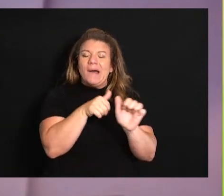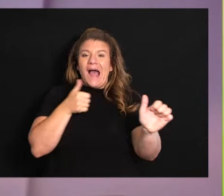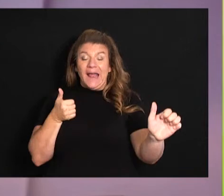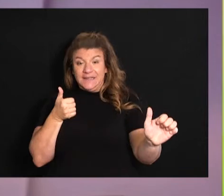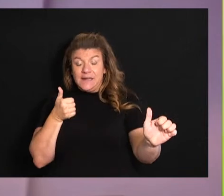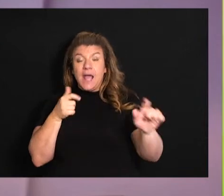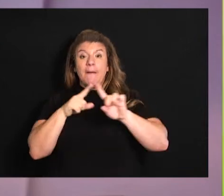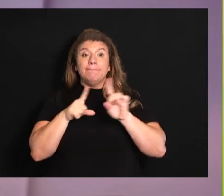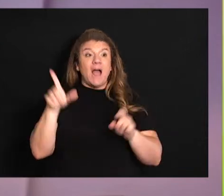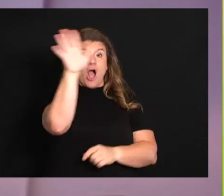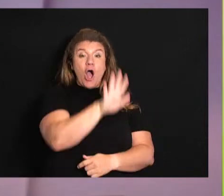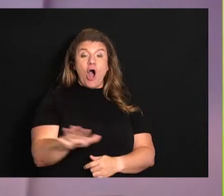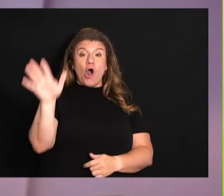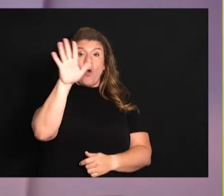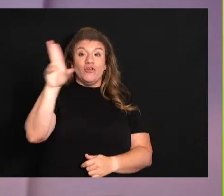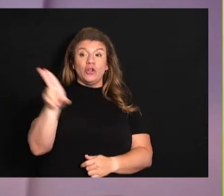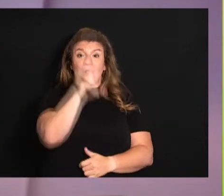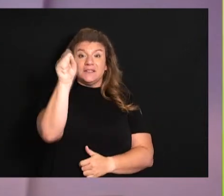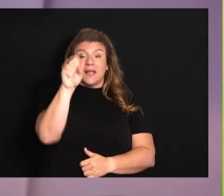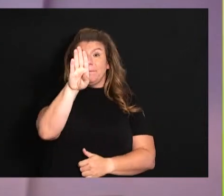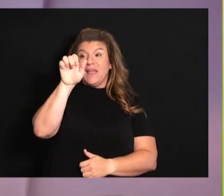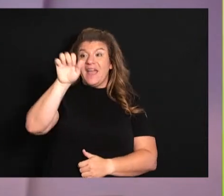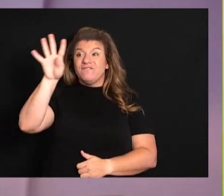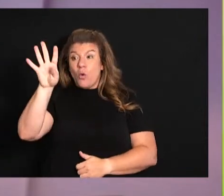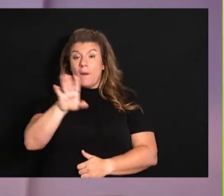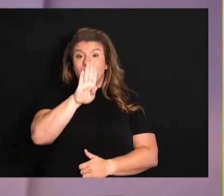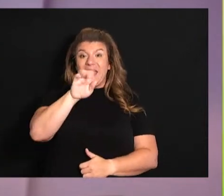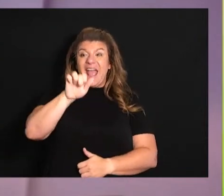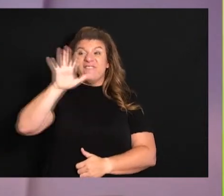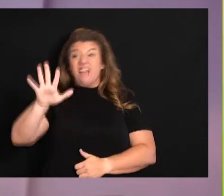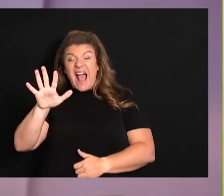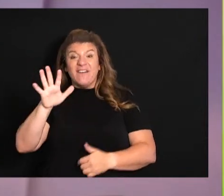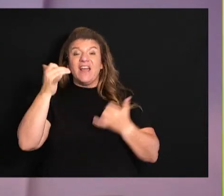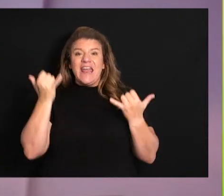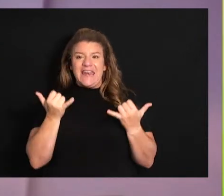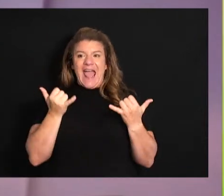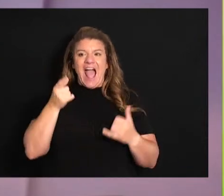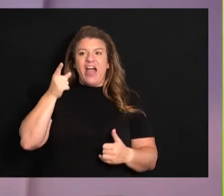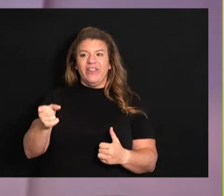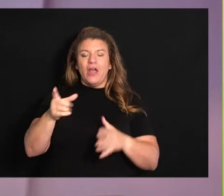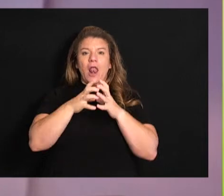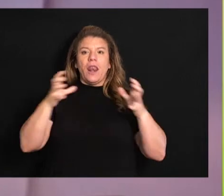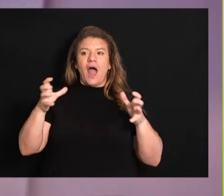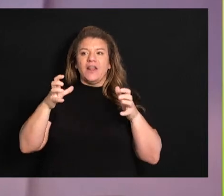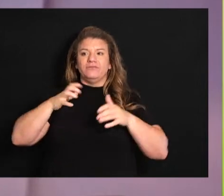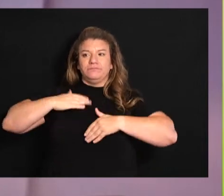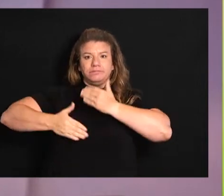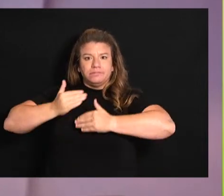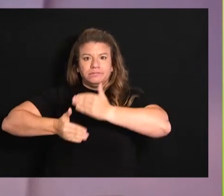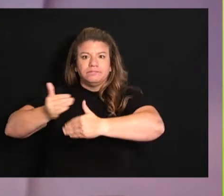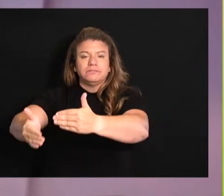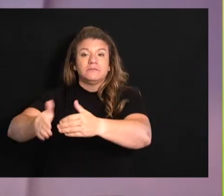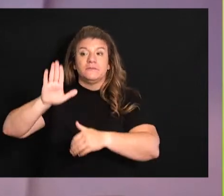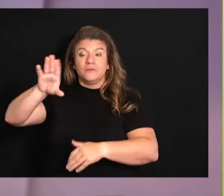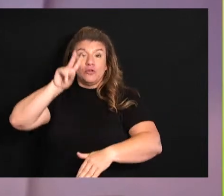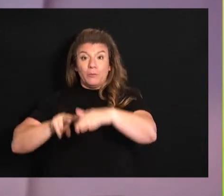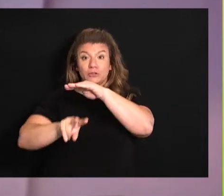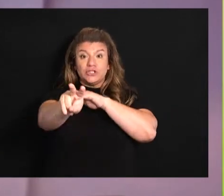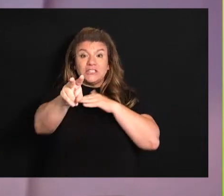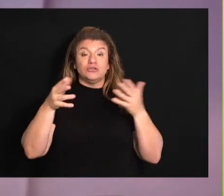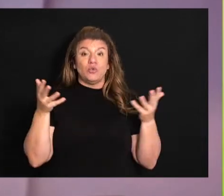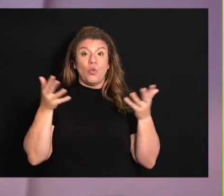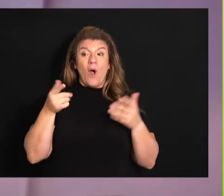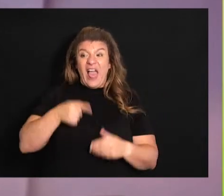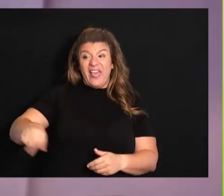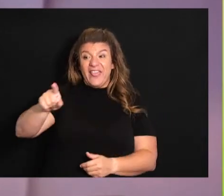United States, the BA4 and the BA5 variants are now gaining a lot of traction. And the projection is that these